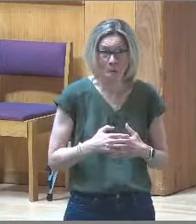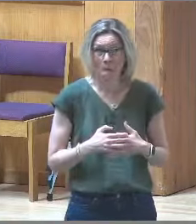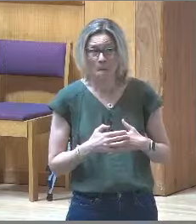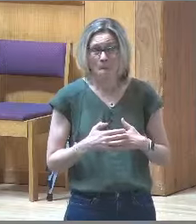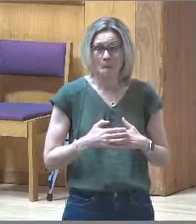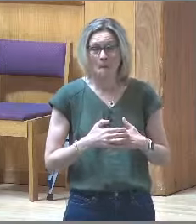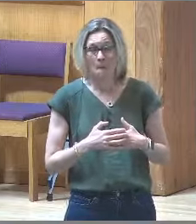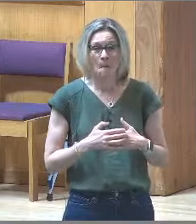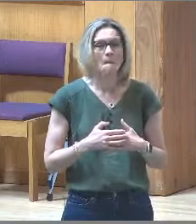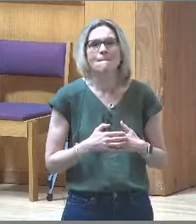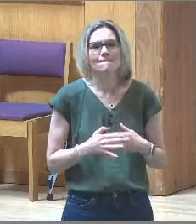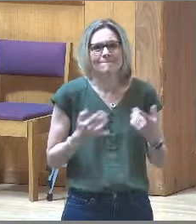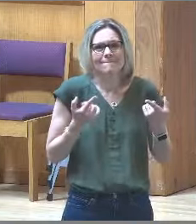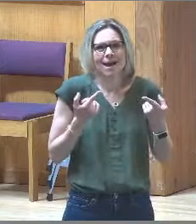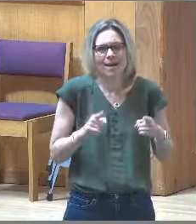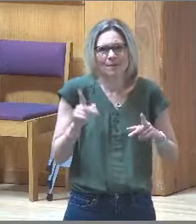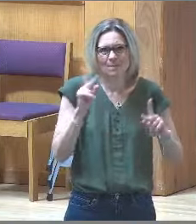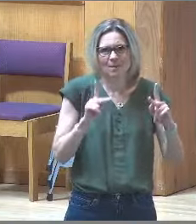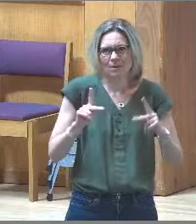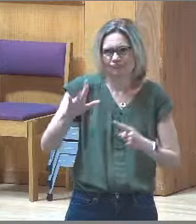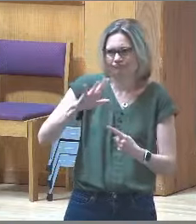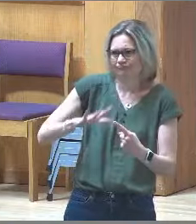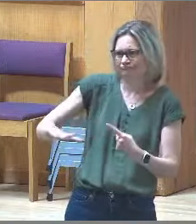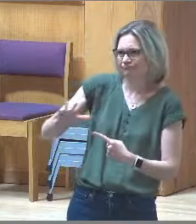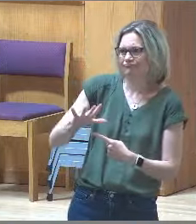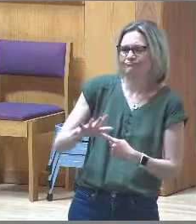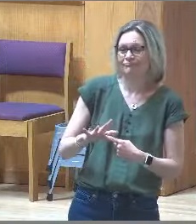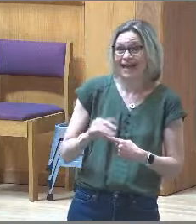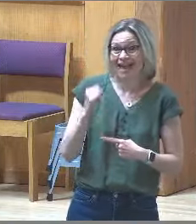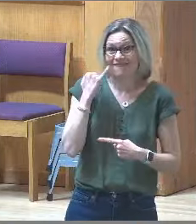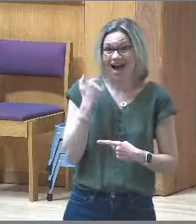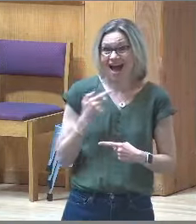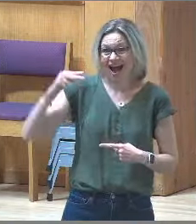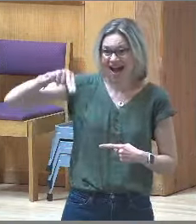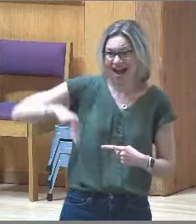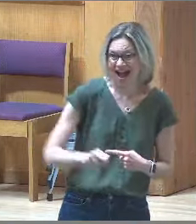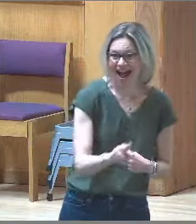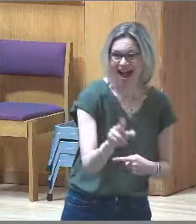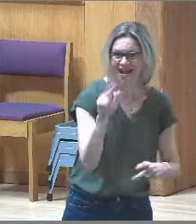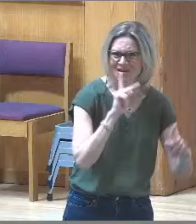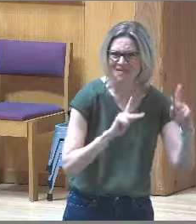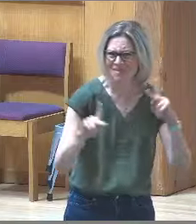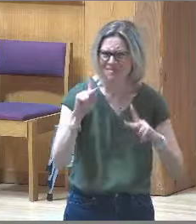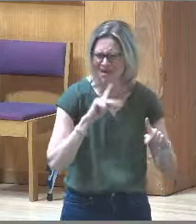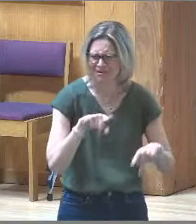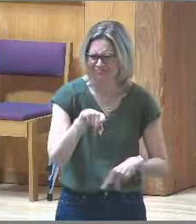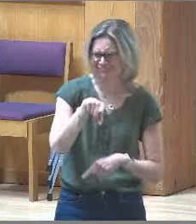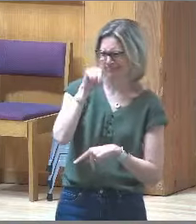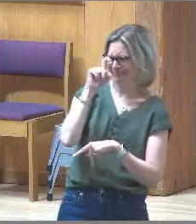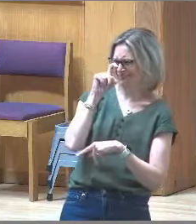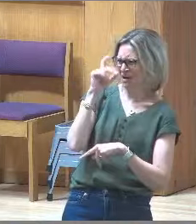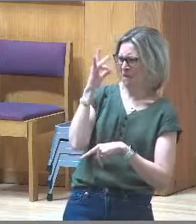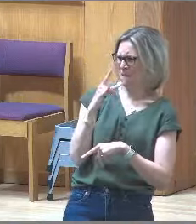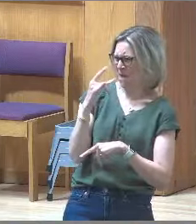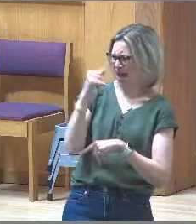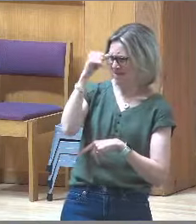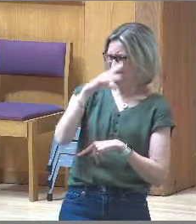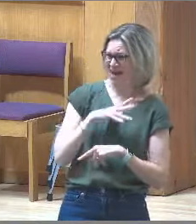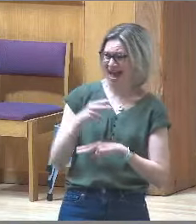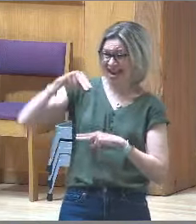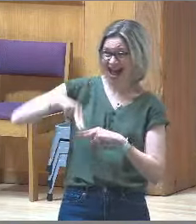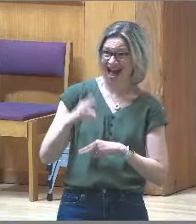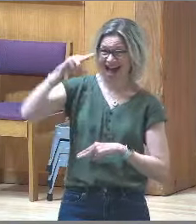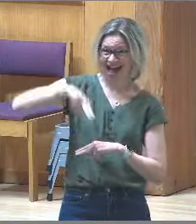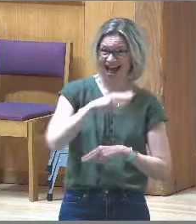you know what happened? There were some people around, and I said, well, if I do it, they will be wondering why this old man is sliding and playing in the snow like